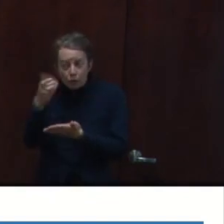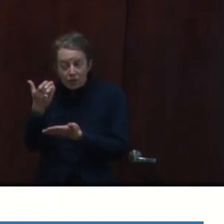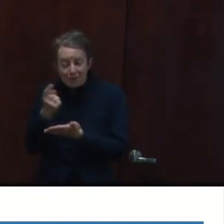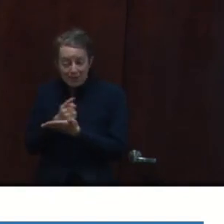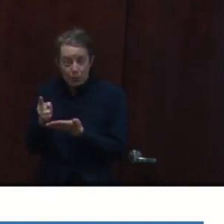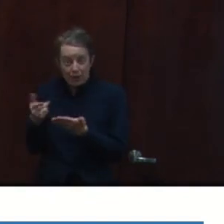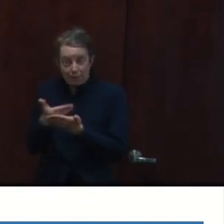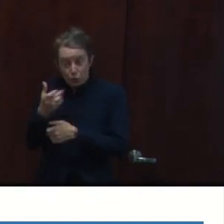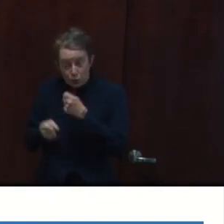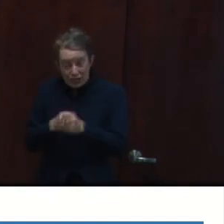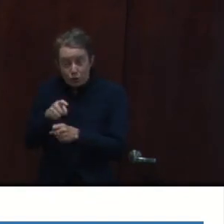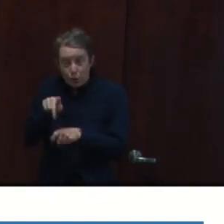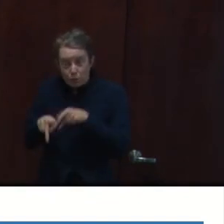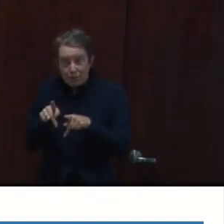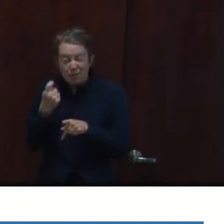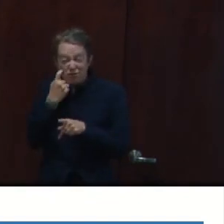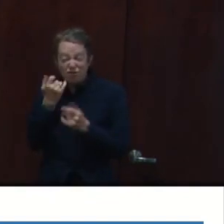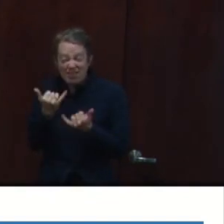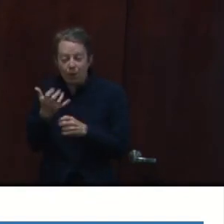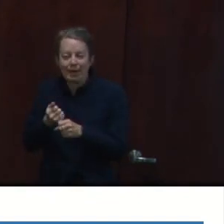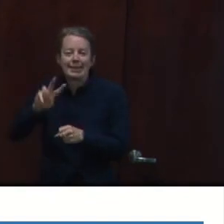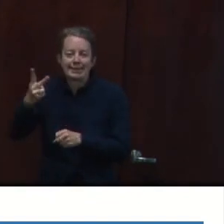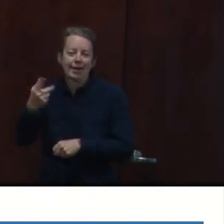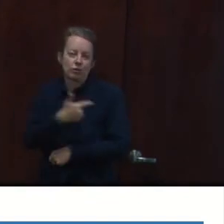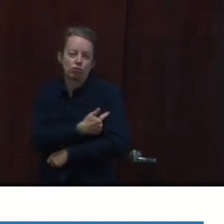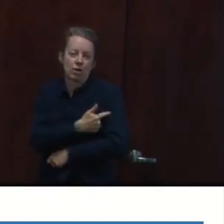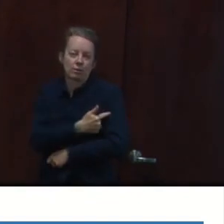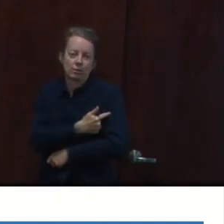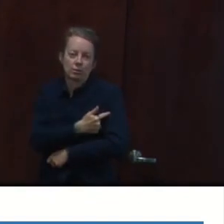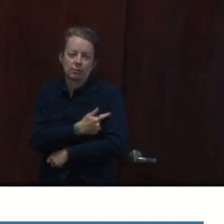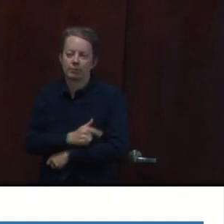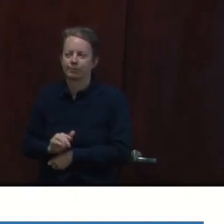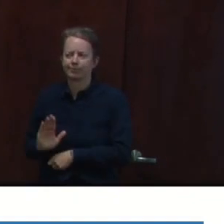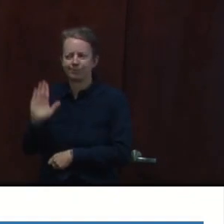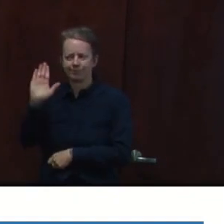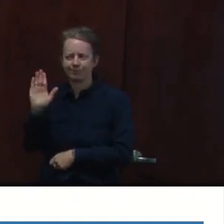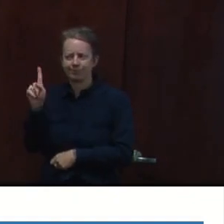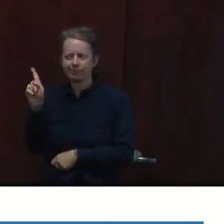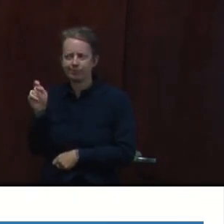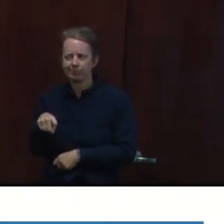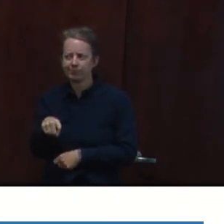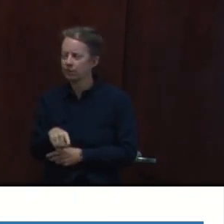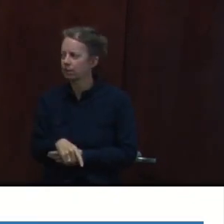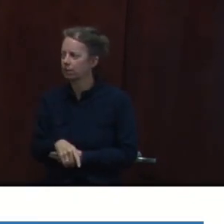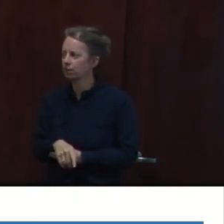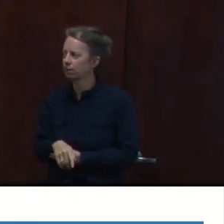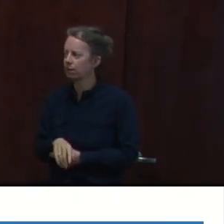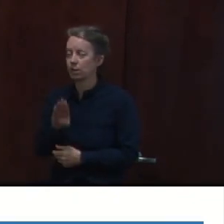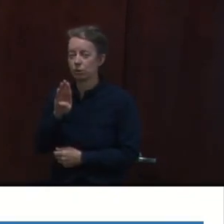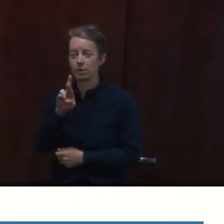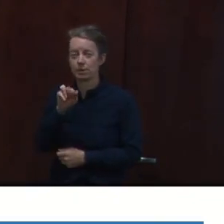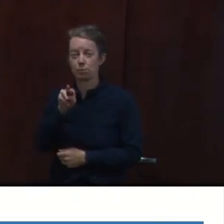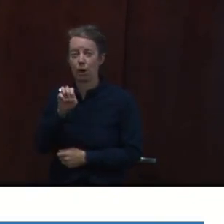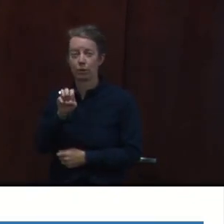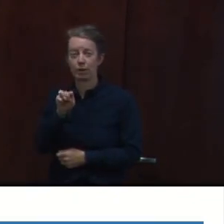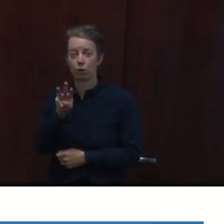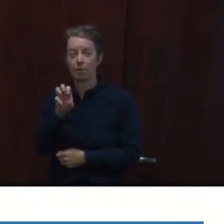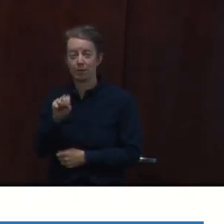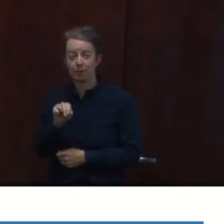now getting their second doses. So that, does that mean that the supply, and I'm sorry, Parker, we'll come right back to you. Does that mean that